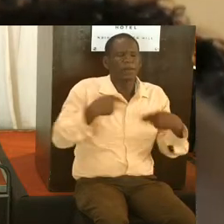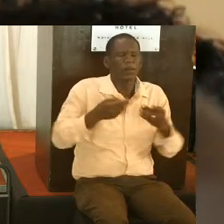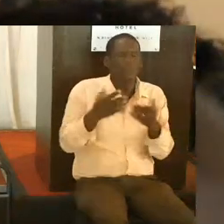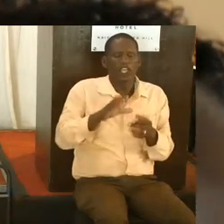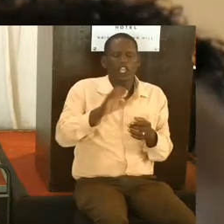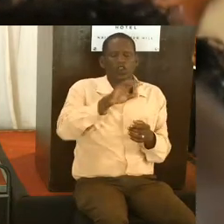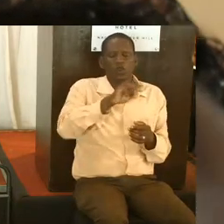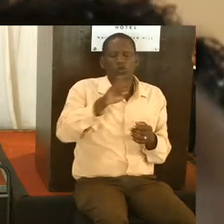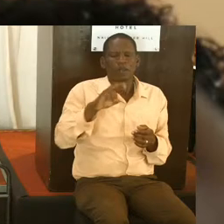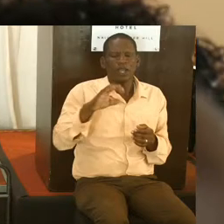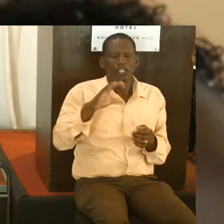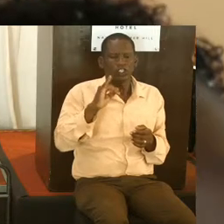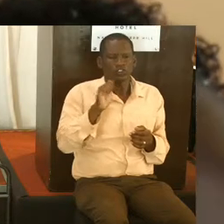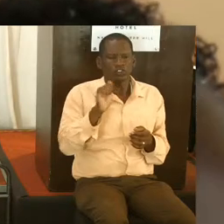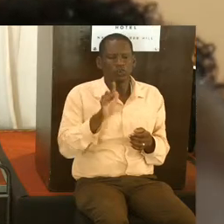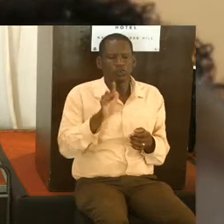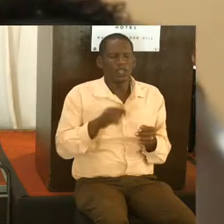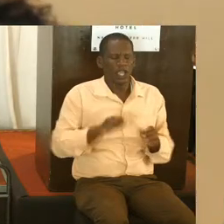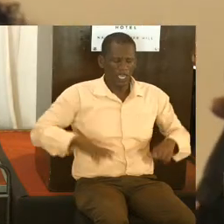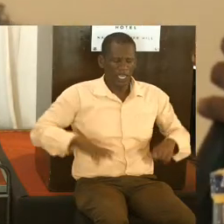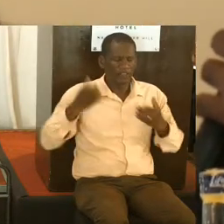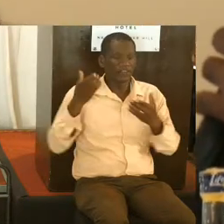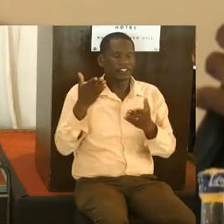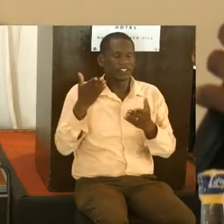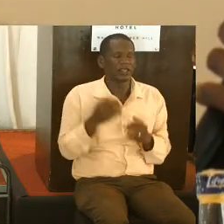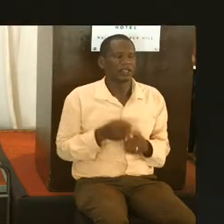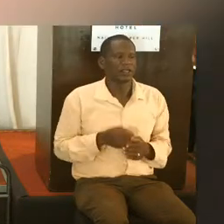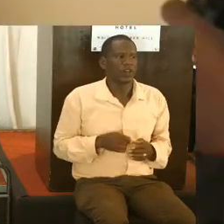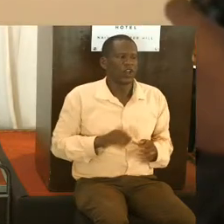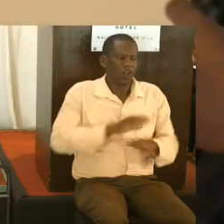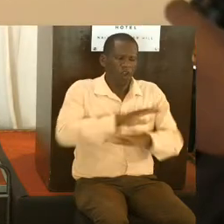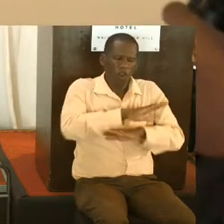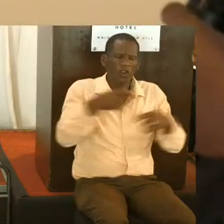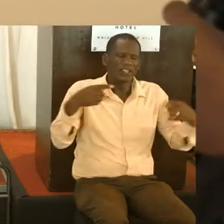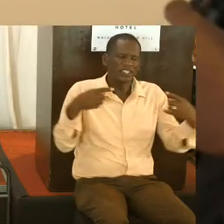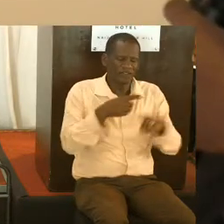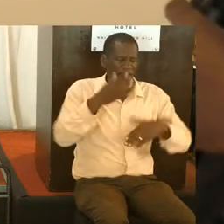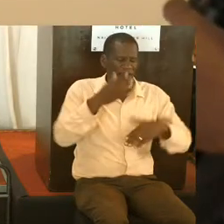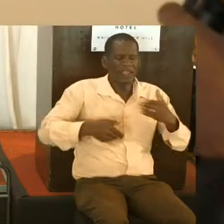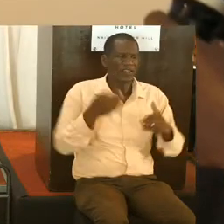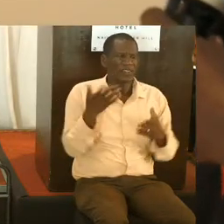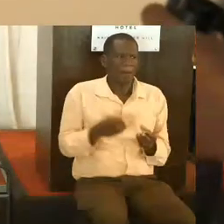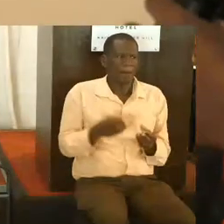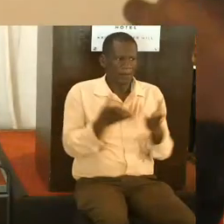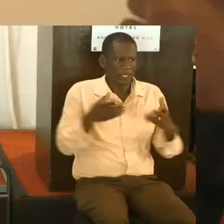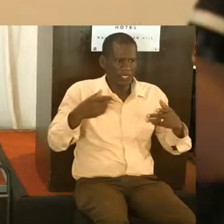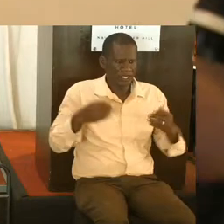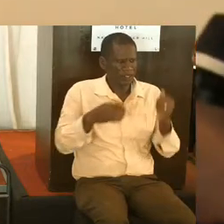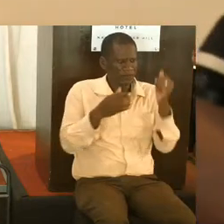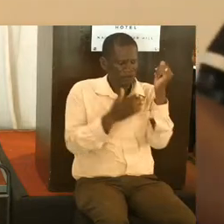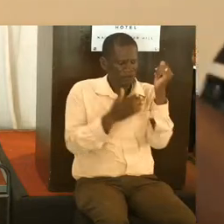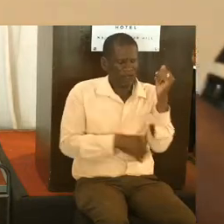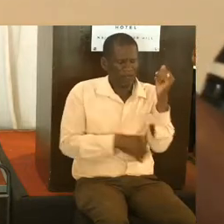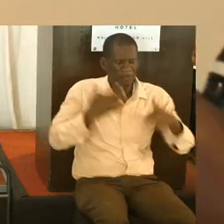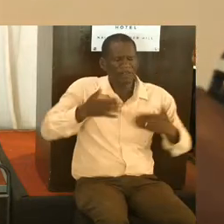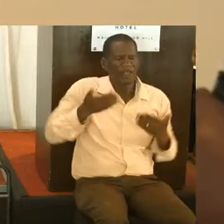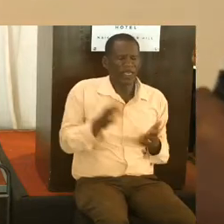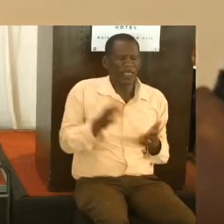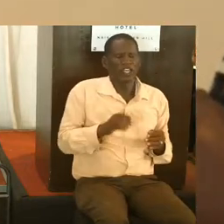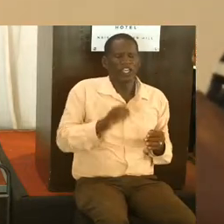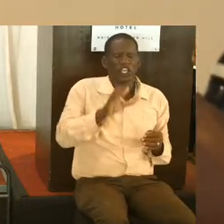and and life is bustling they are all manner of manners most of them bad ones